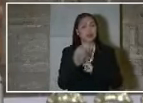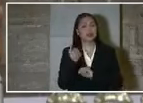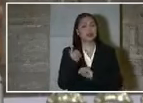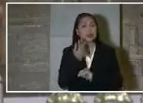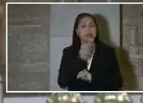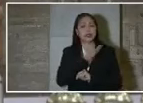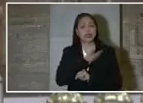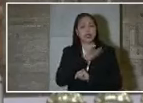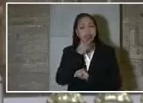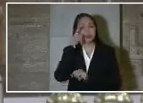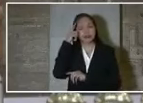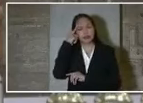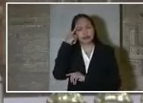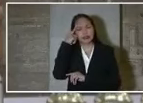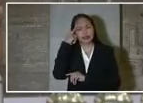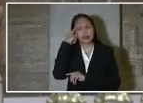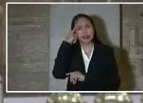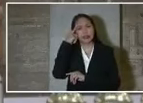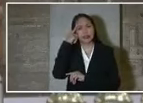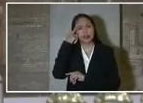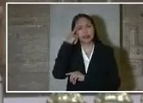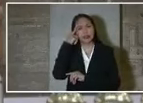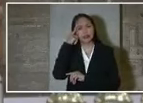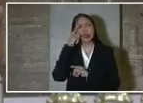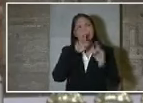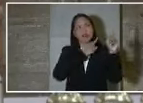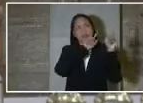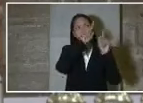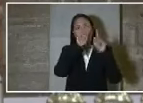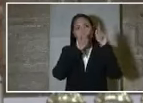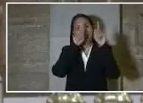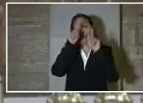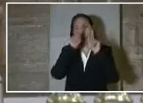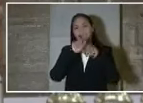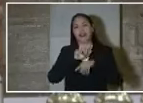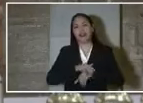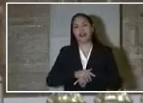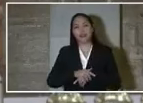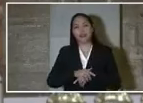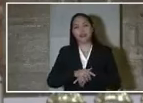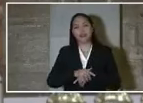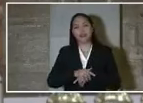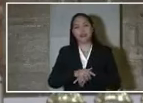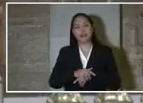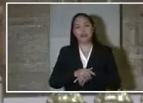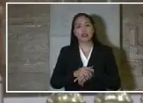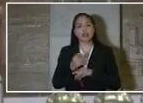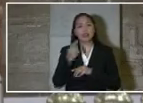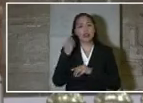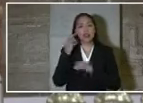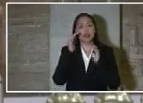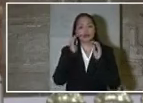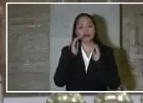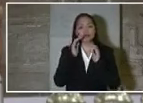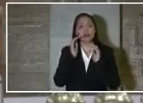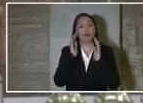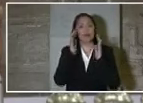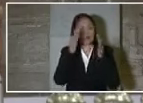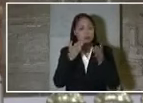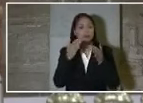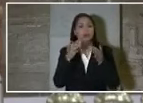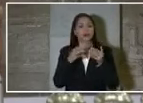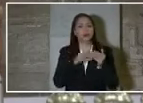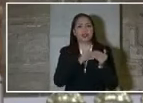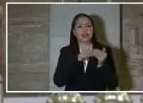our idea of a star. It is only about guiding